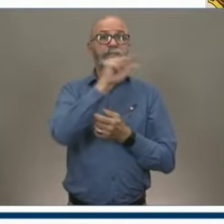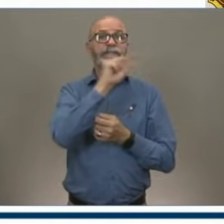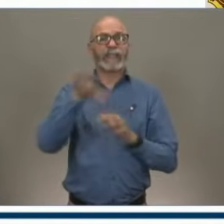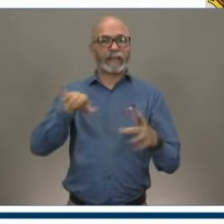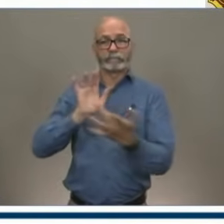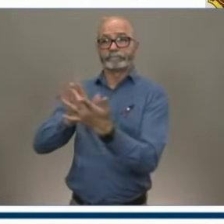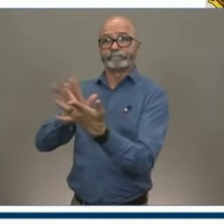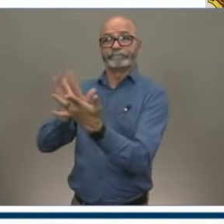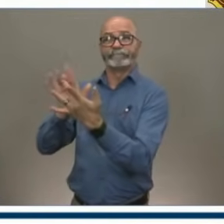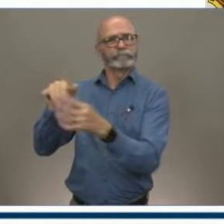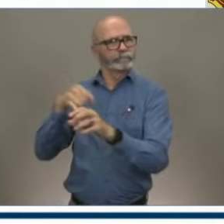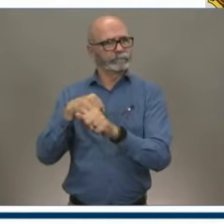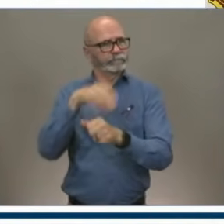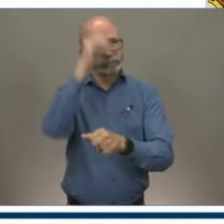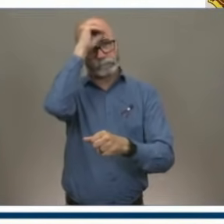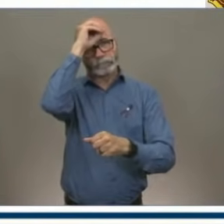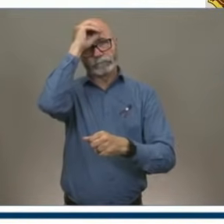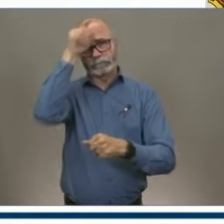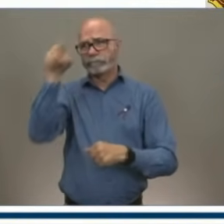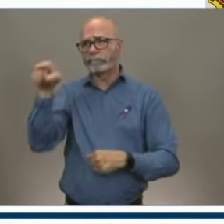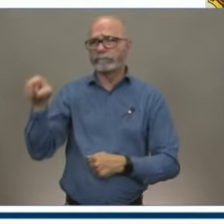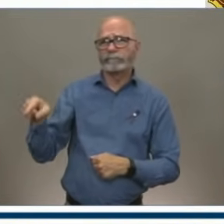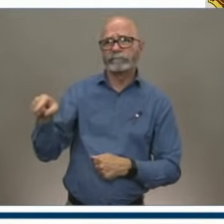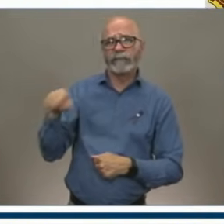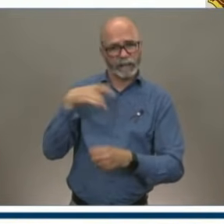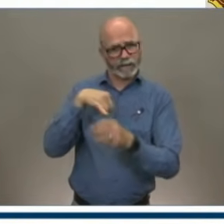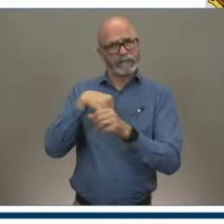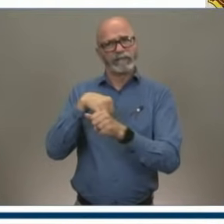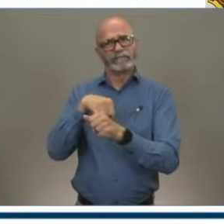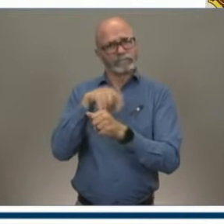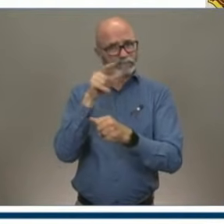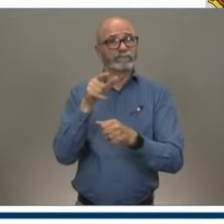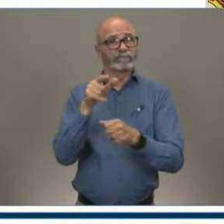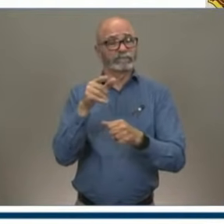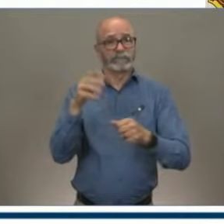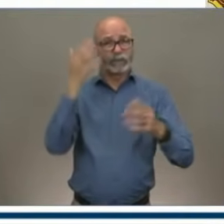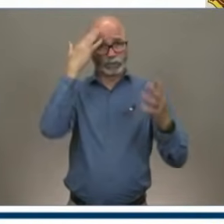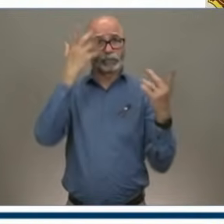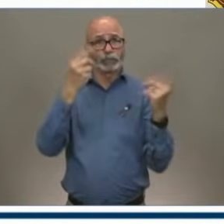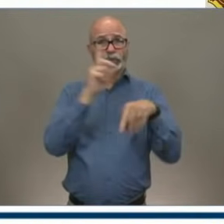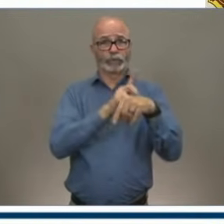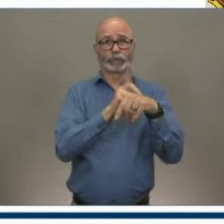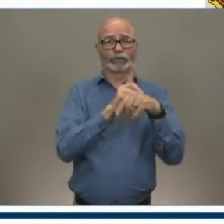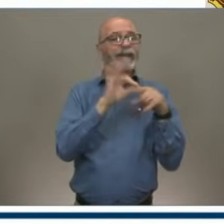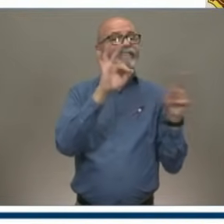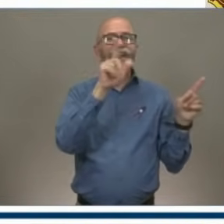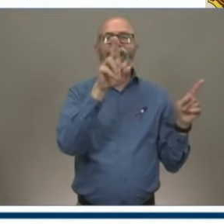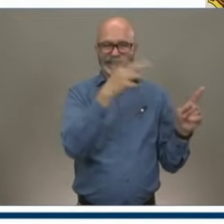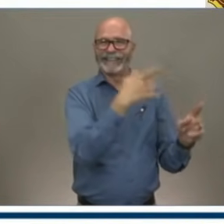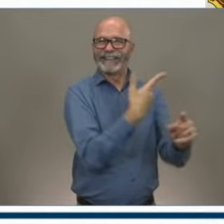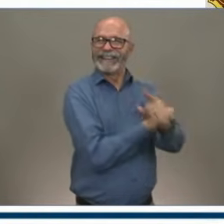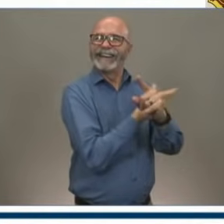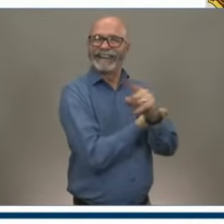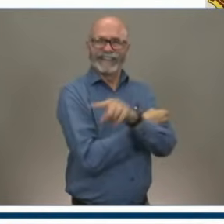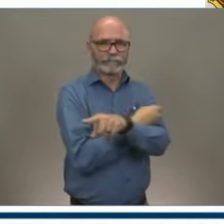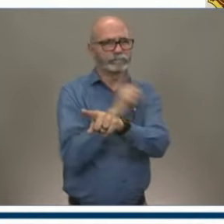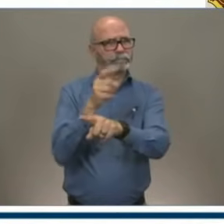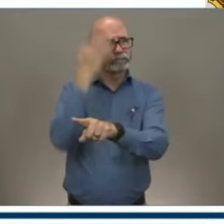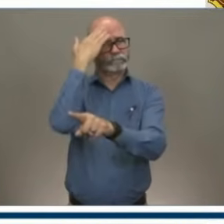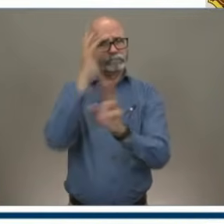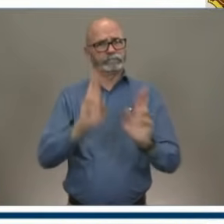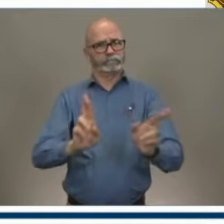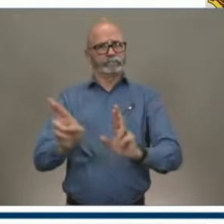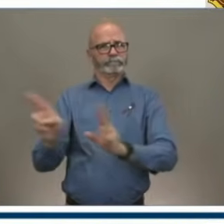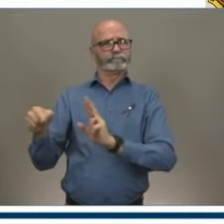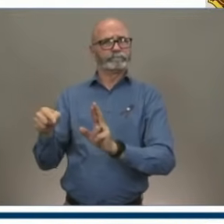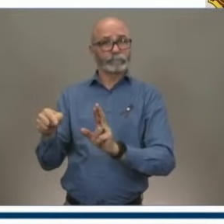province has entrusted pharmacists to widely administer the flu vaccine, will they be involved in the rollout of vaccines and administering them here in